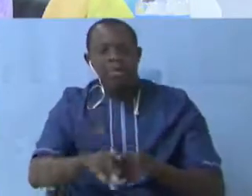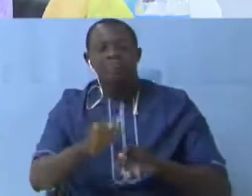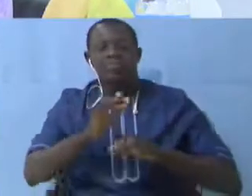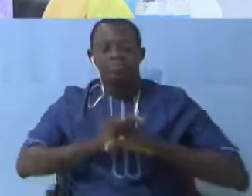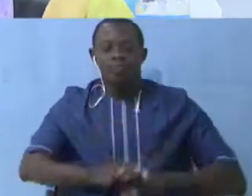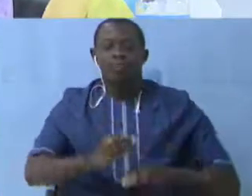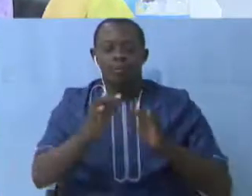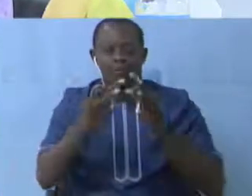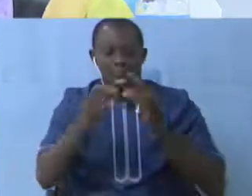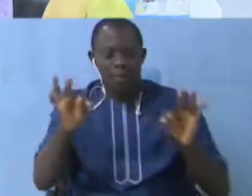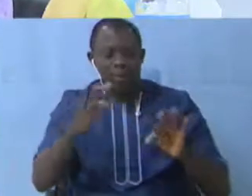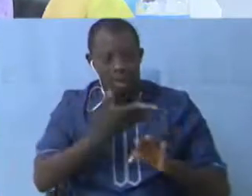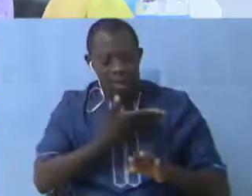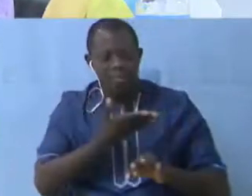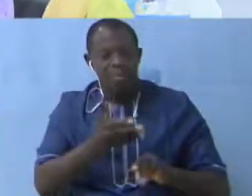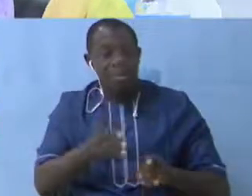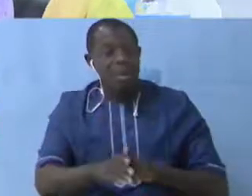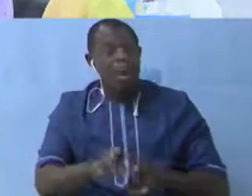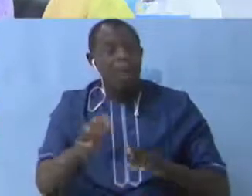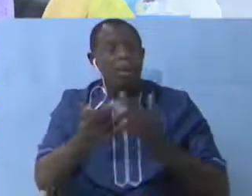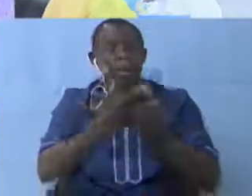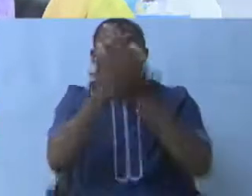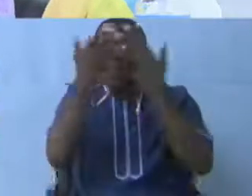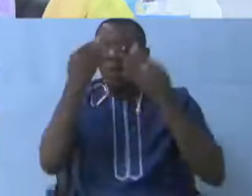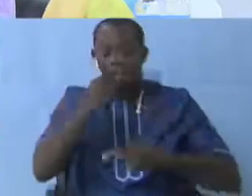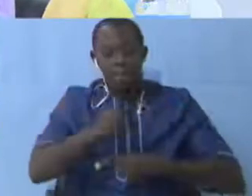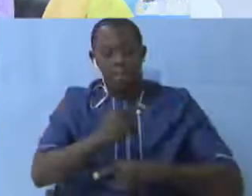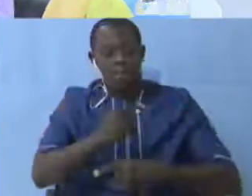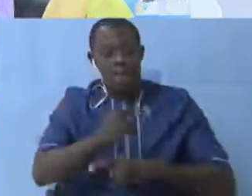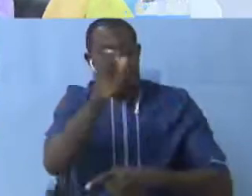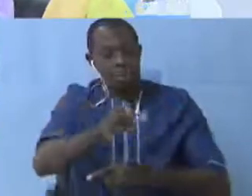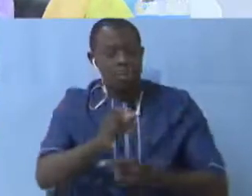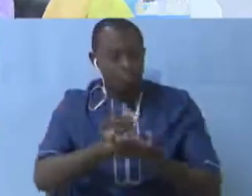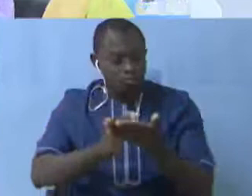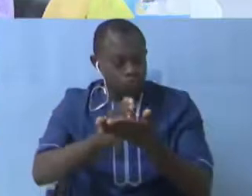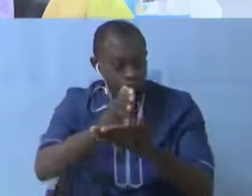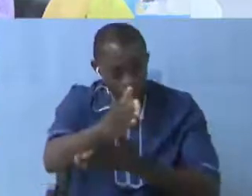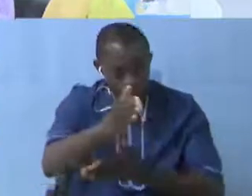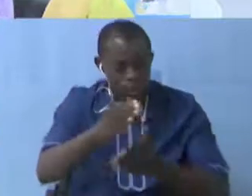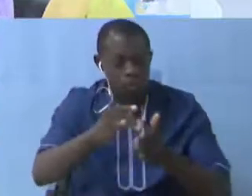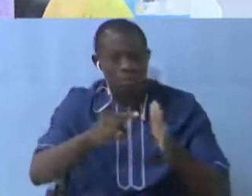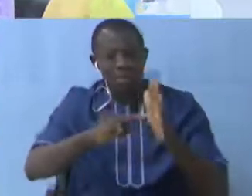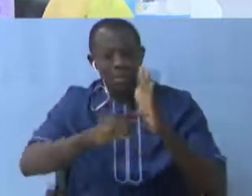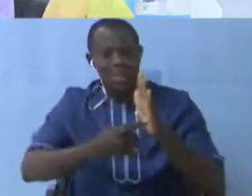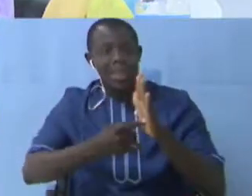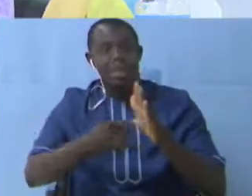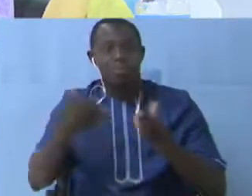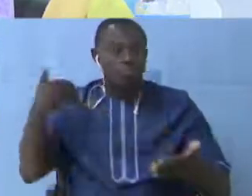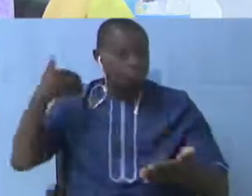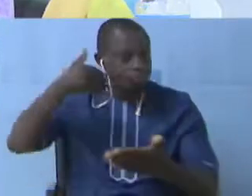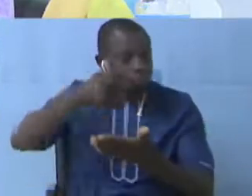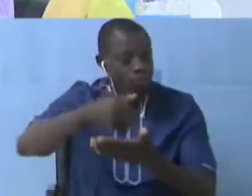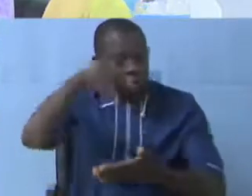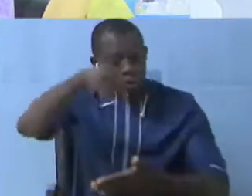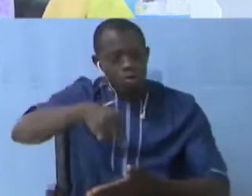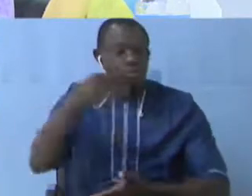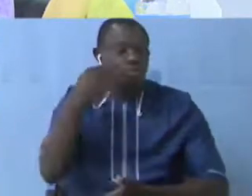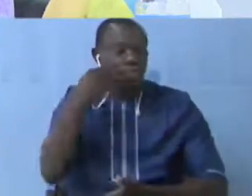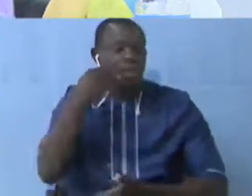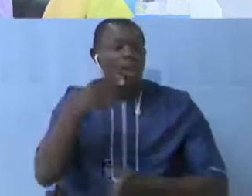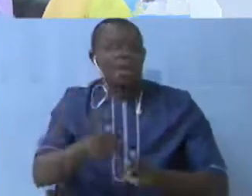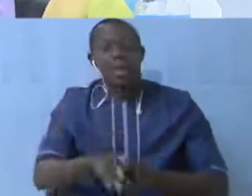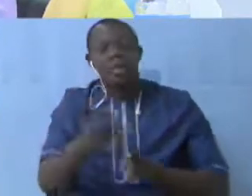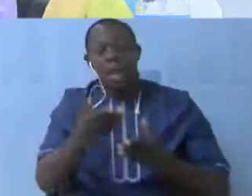dóore. And many Gambians passed through that center, and until today, some are still going to get support. te tamit